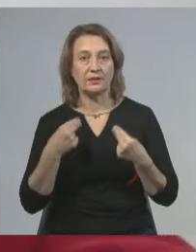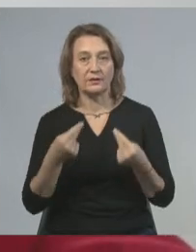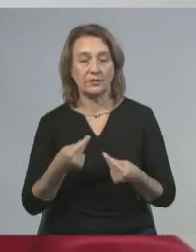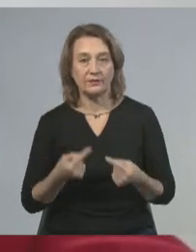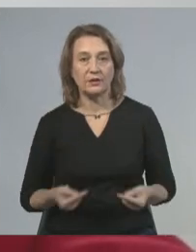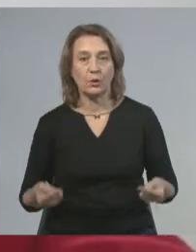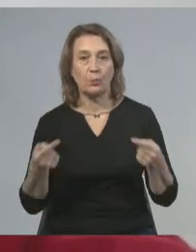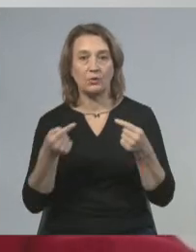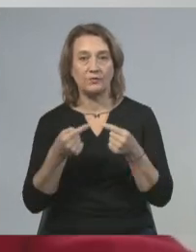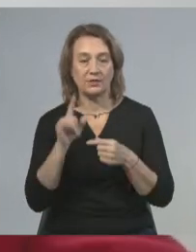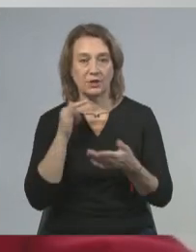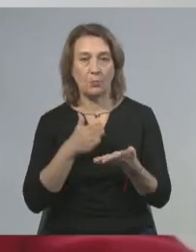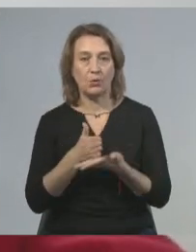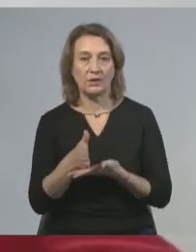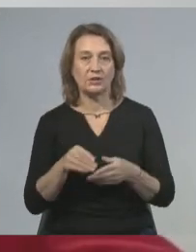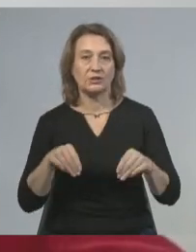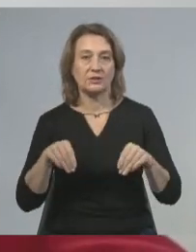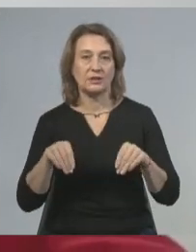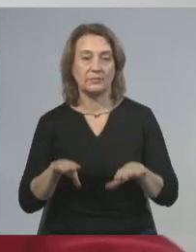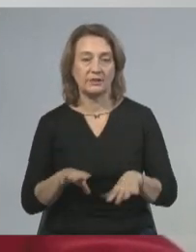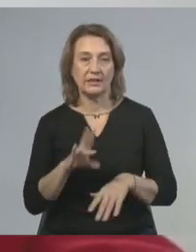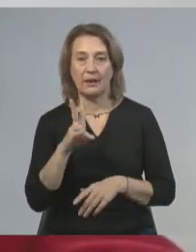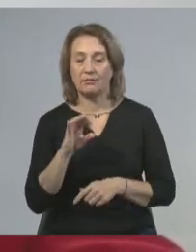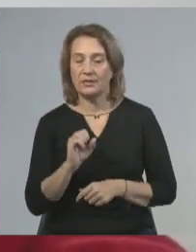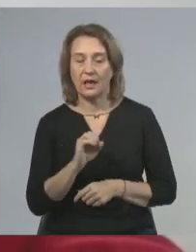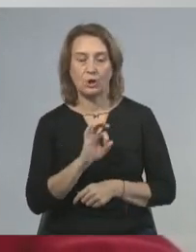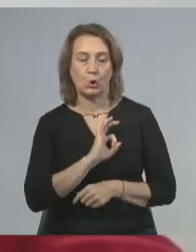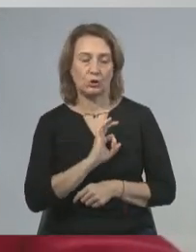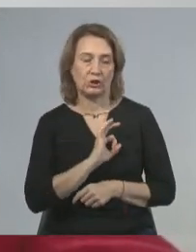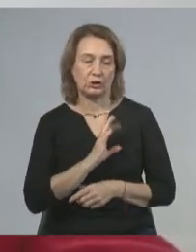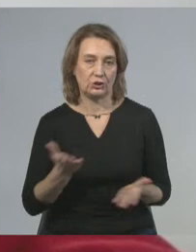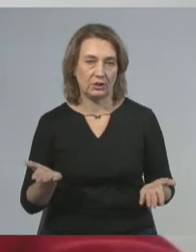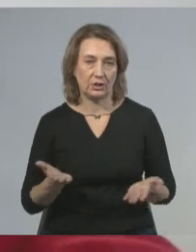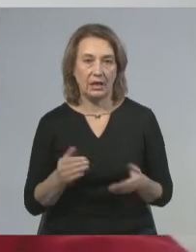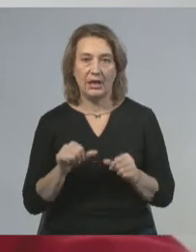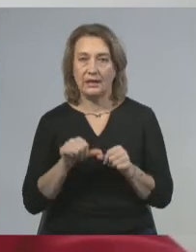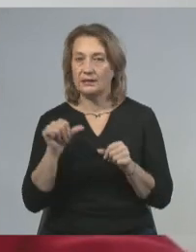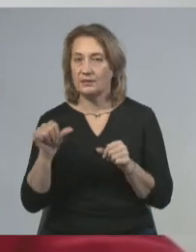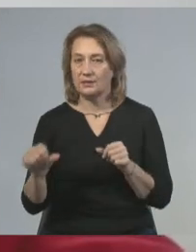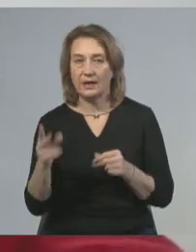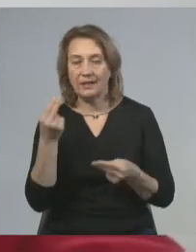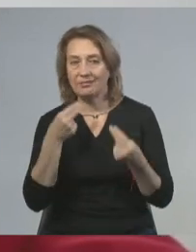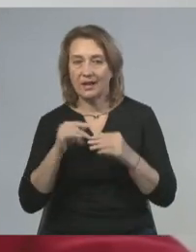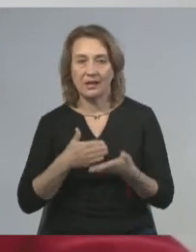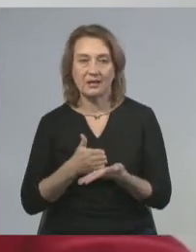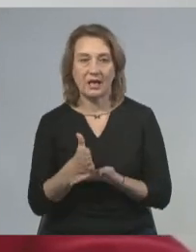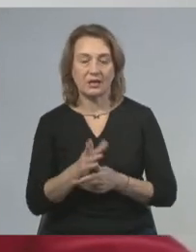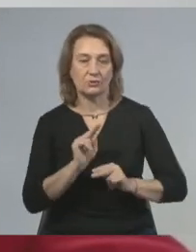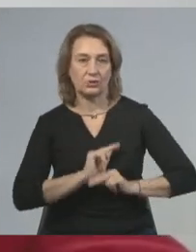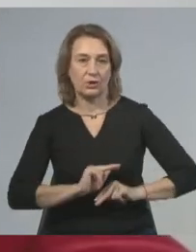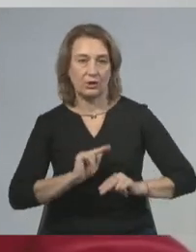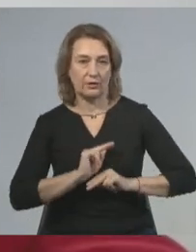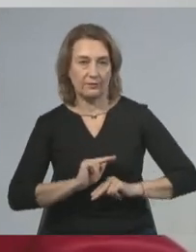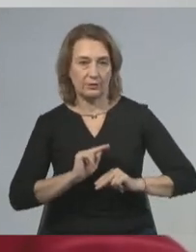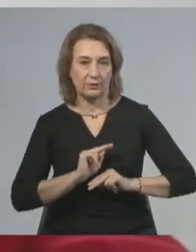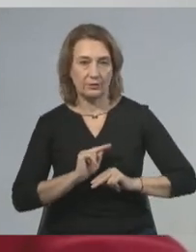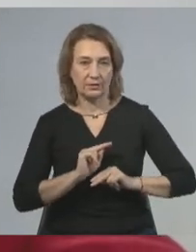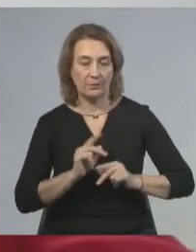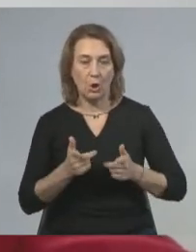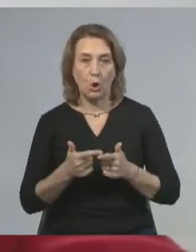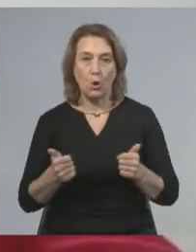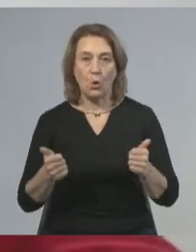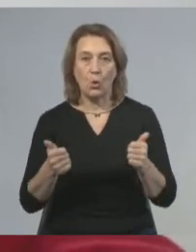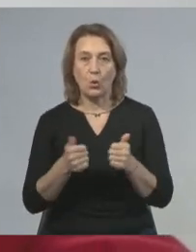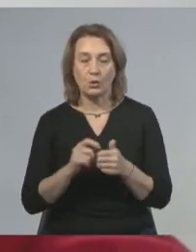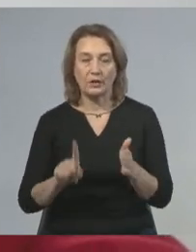announcing the information which gives us the possibility to say state that it's a political decision not legal